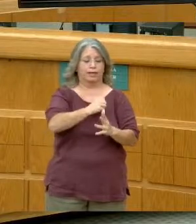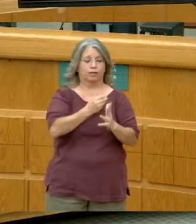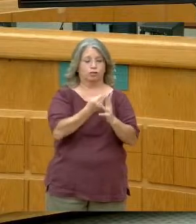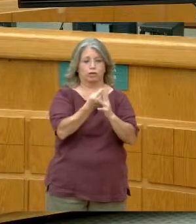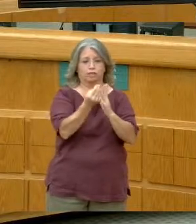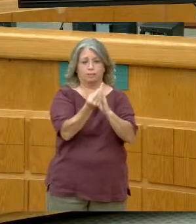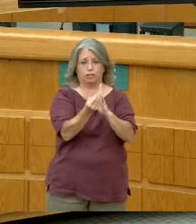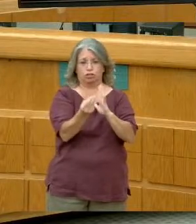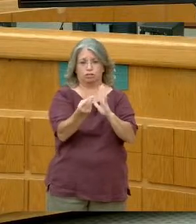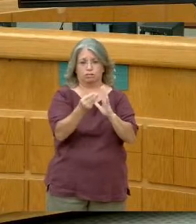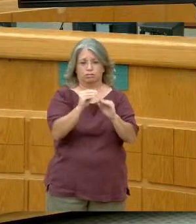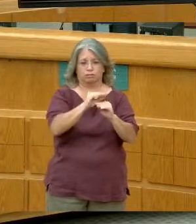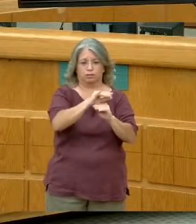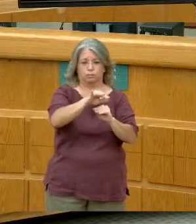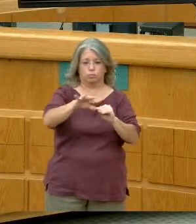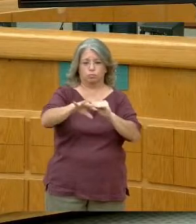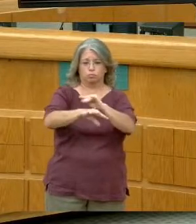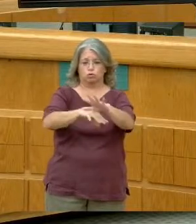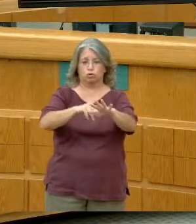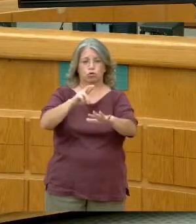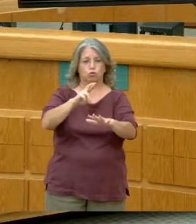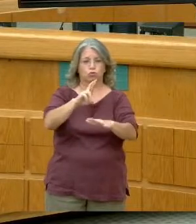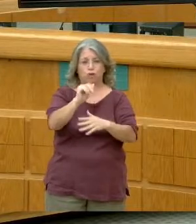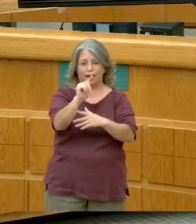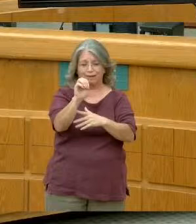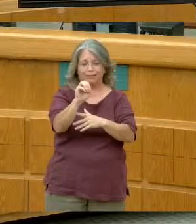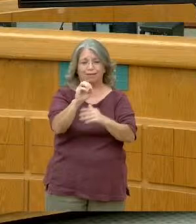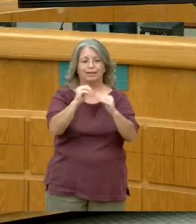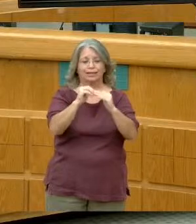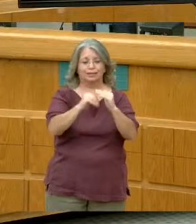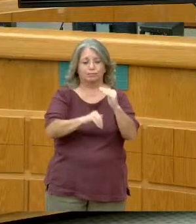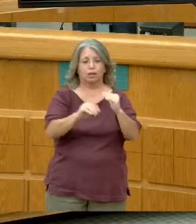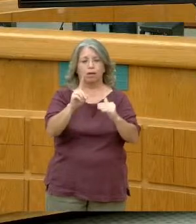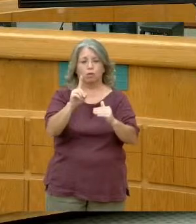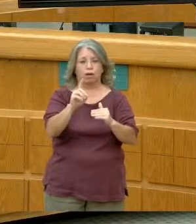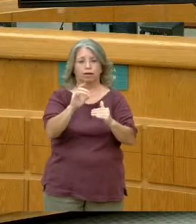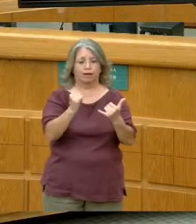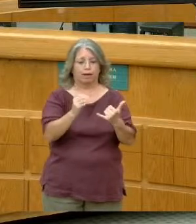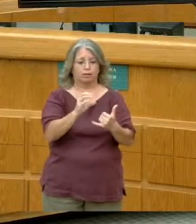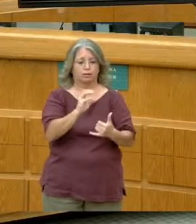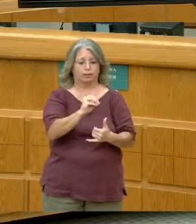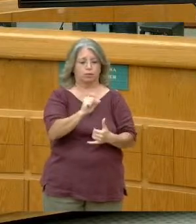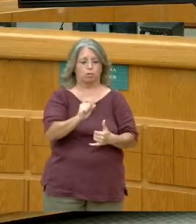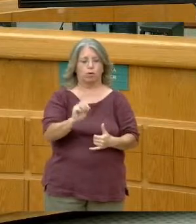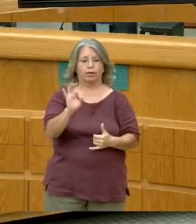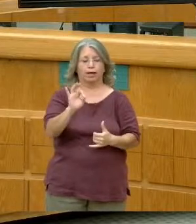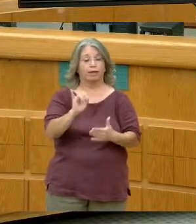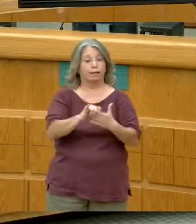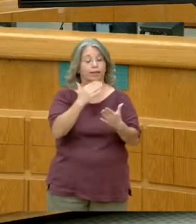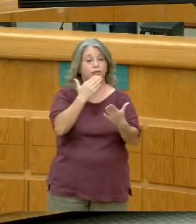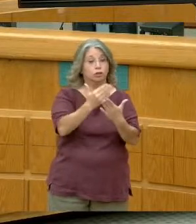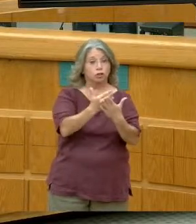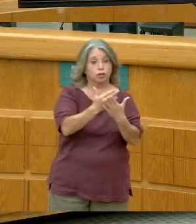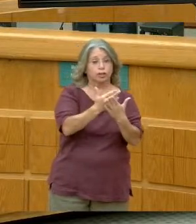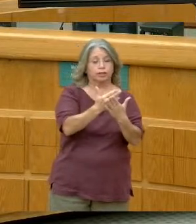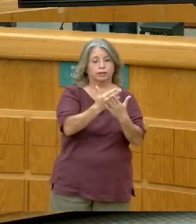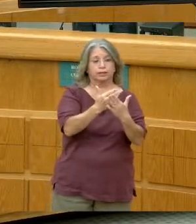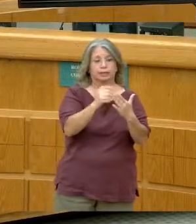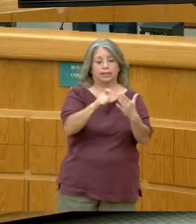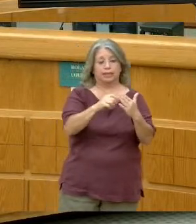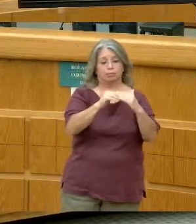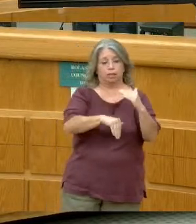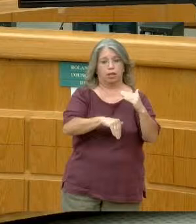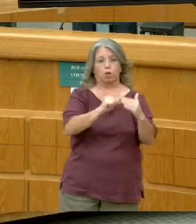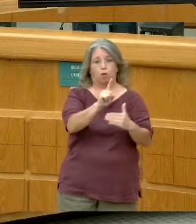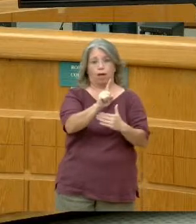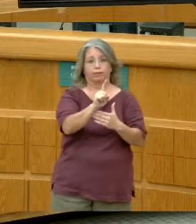below 1 and not a lot of people have been infected, then on average, one person infects another person, like